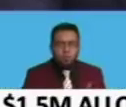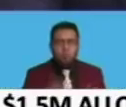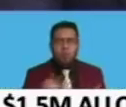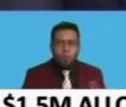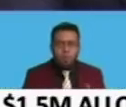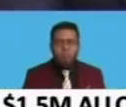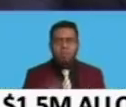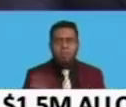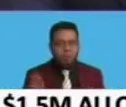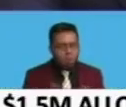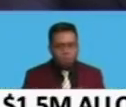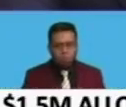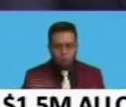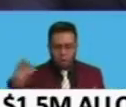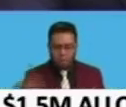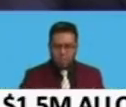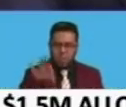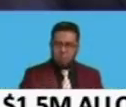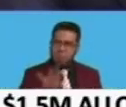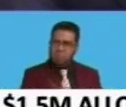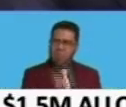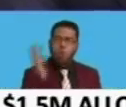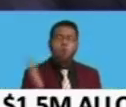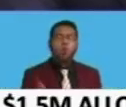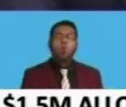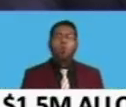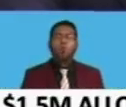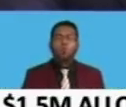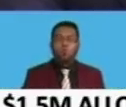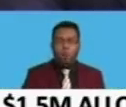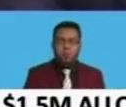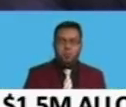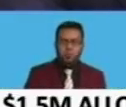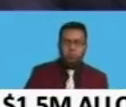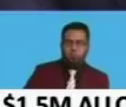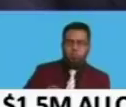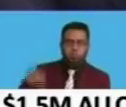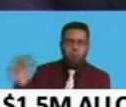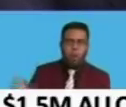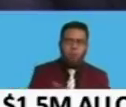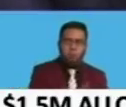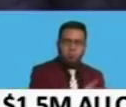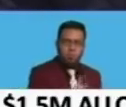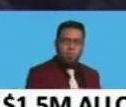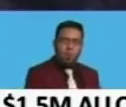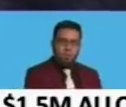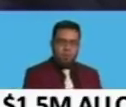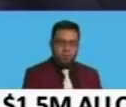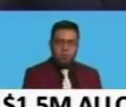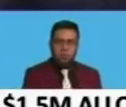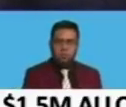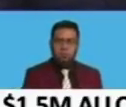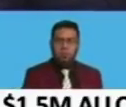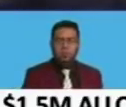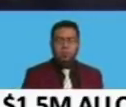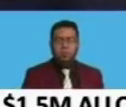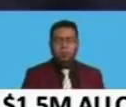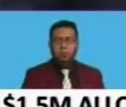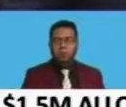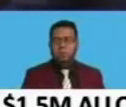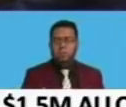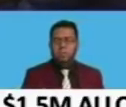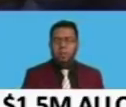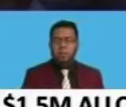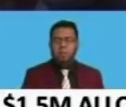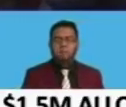reduce pollution. We'll also be introducing a new pilot program in Nasinu to distribute compost bins where Fijians can dispose of organic waste like